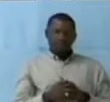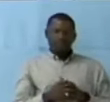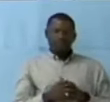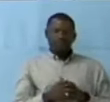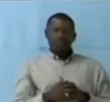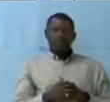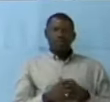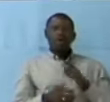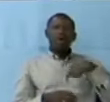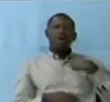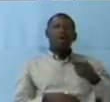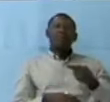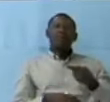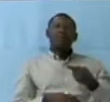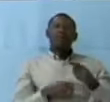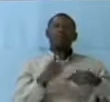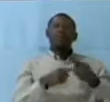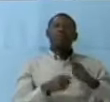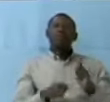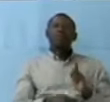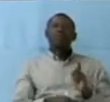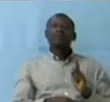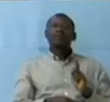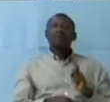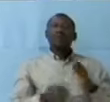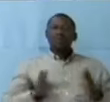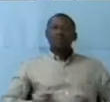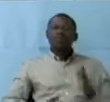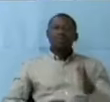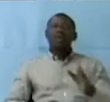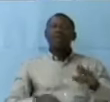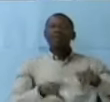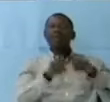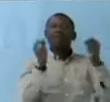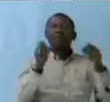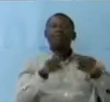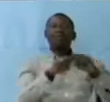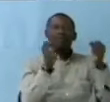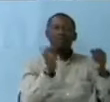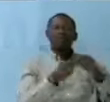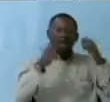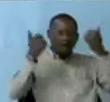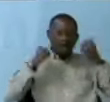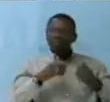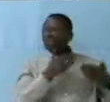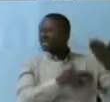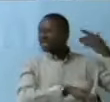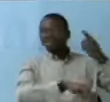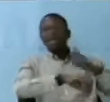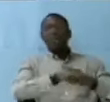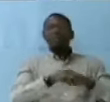of human rights violations during the Jame era.